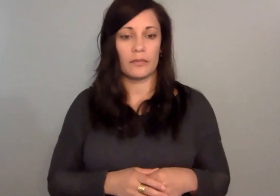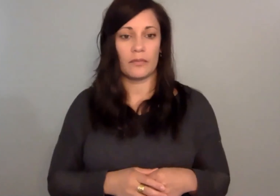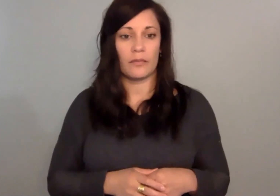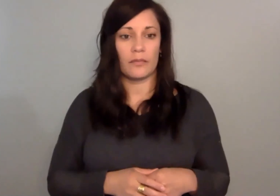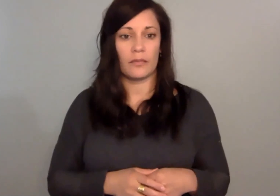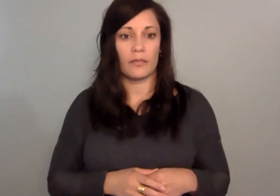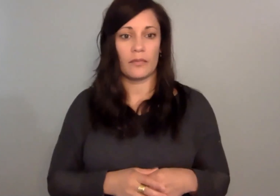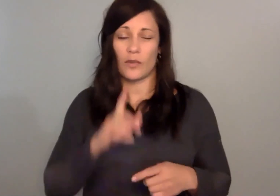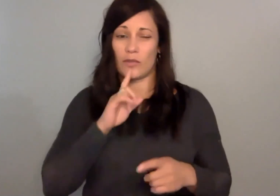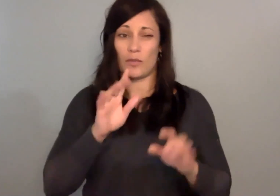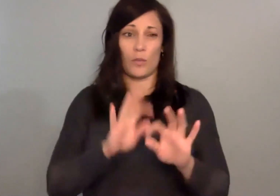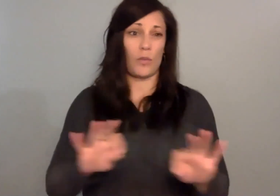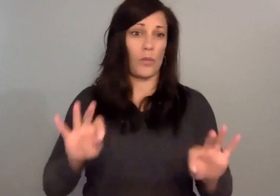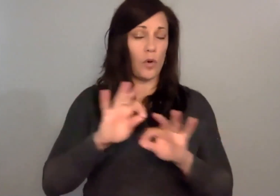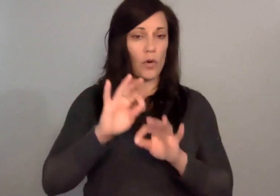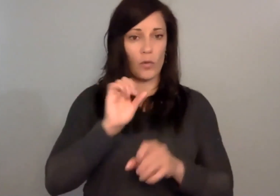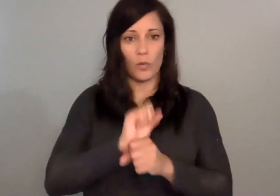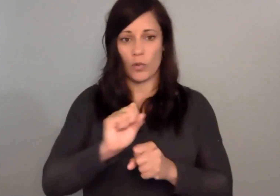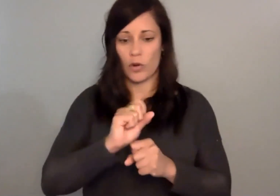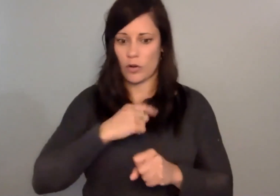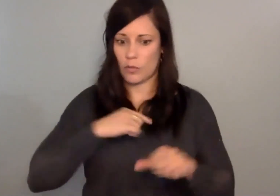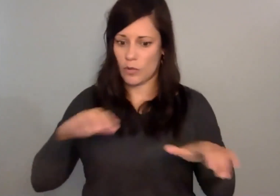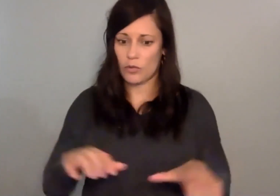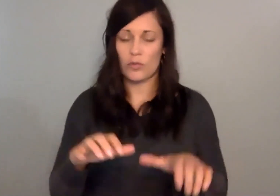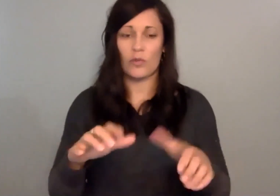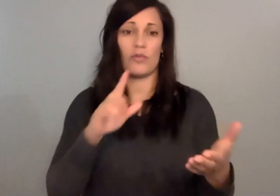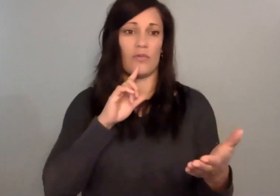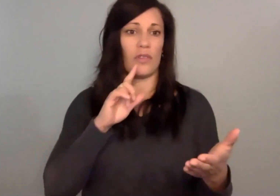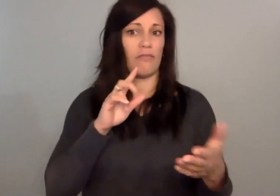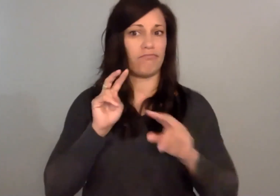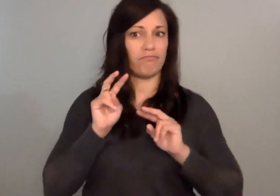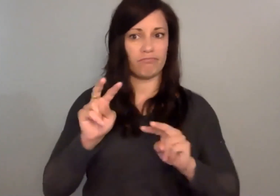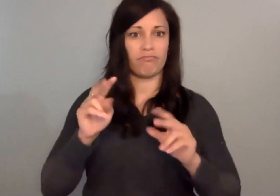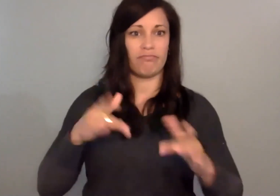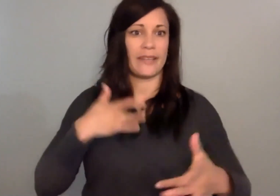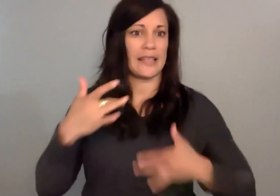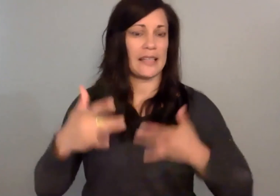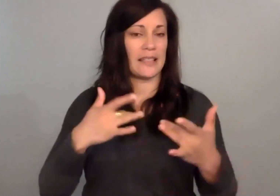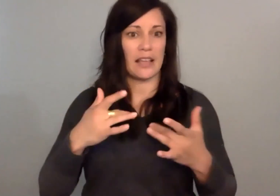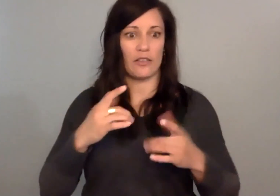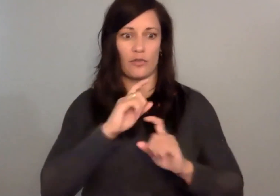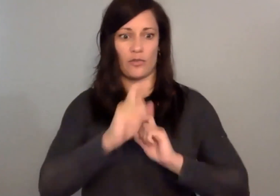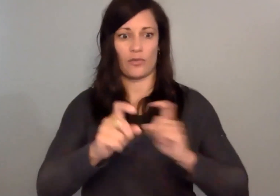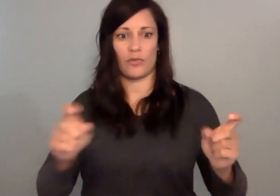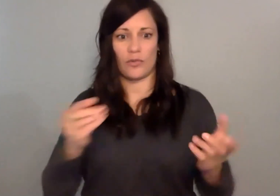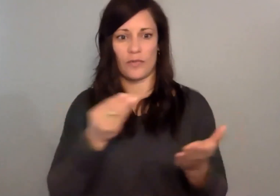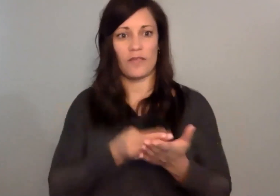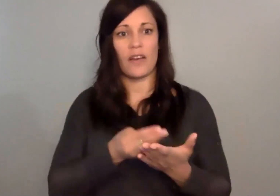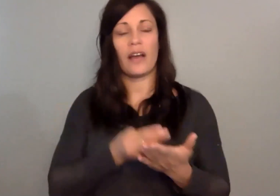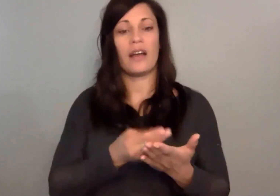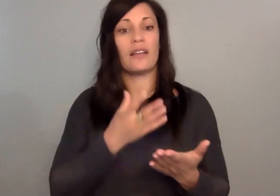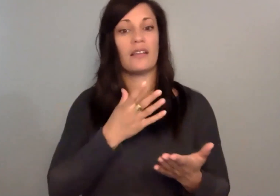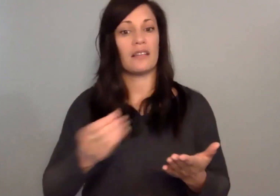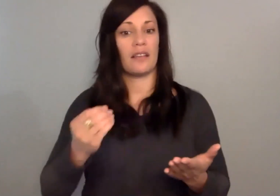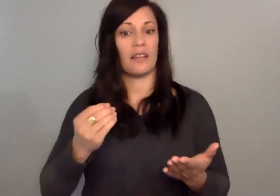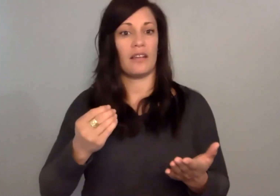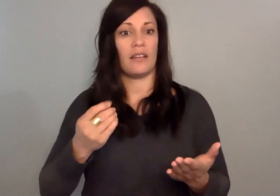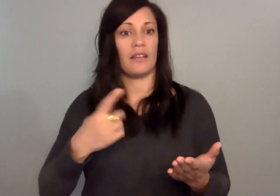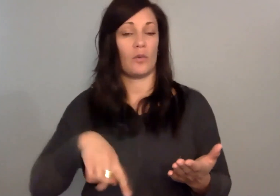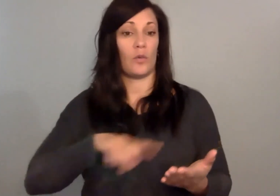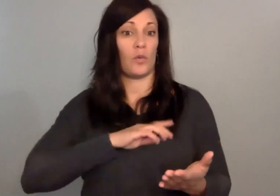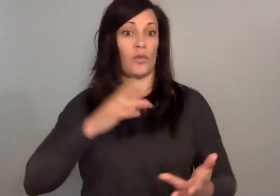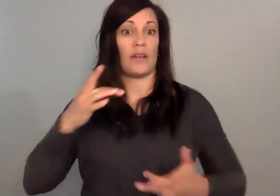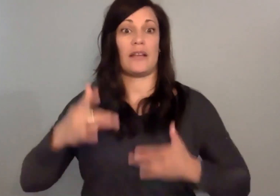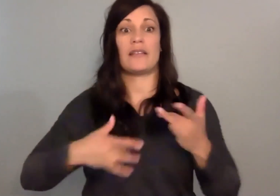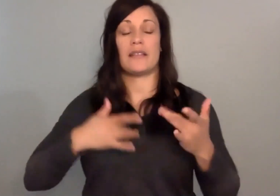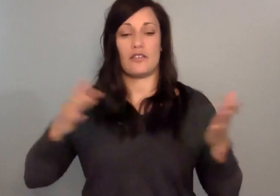is important work that we're doing. We're really excited to be administering these funds, and we're excited to be